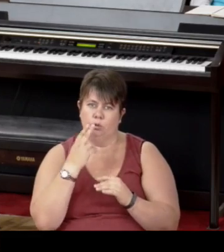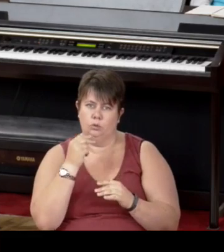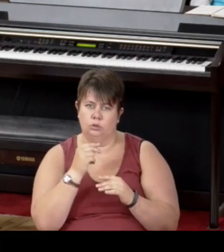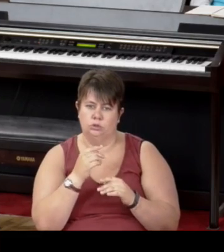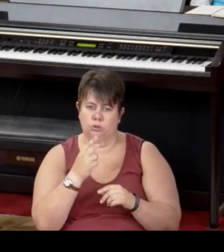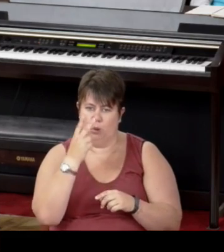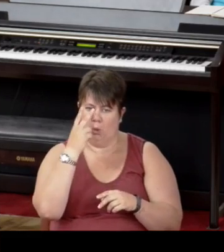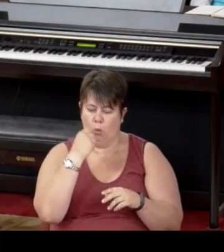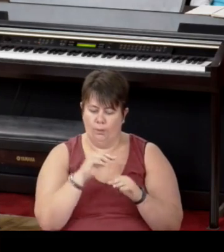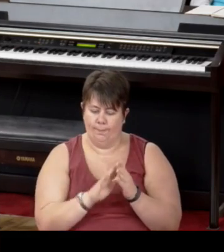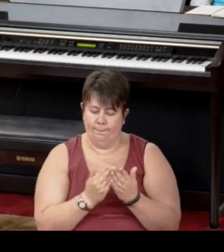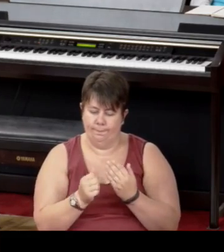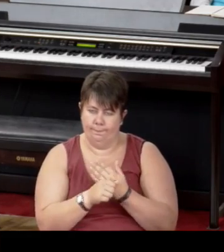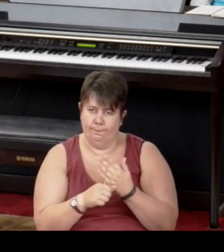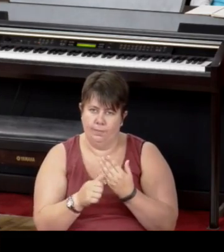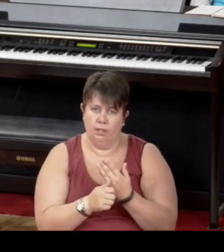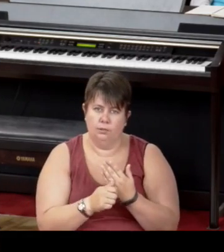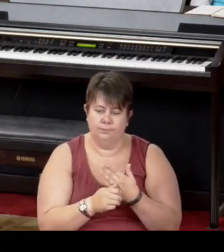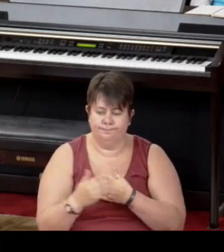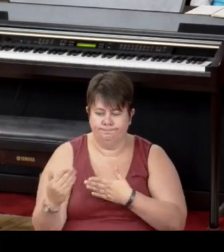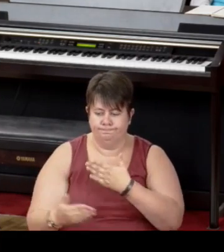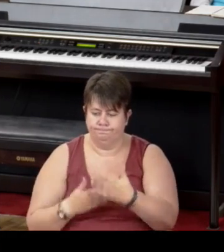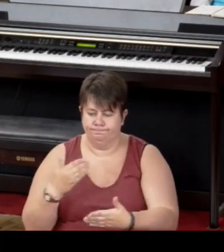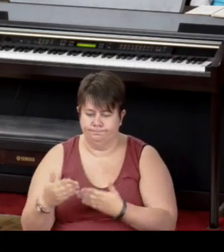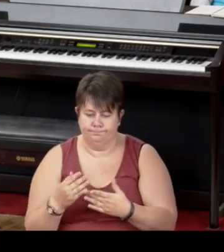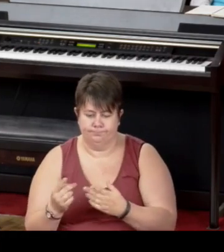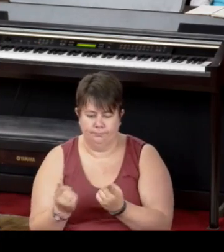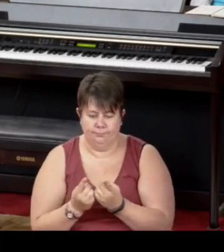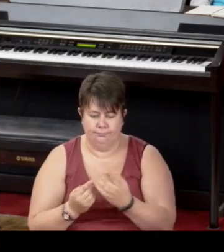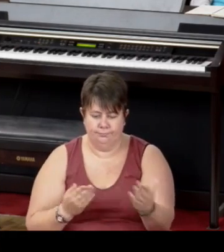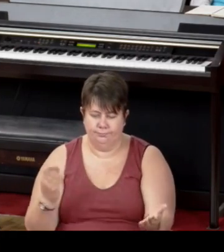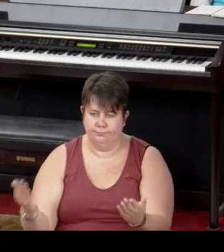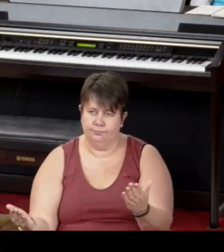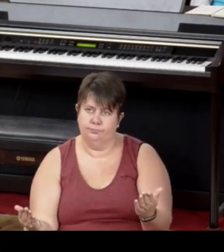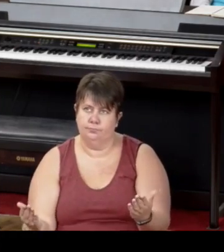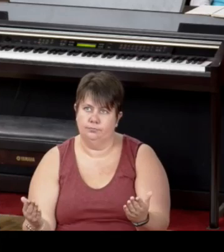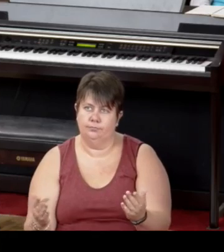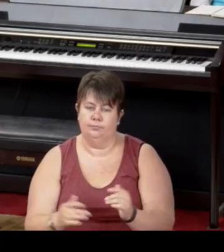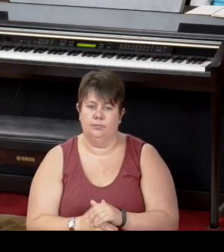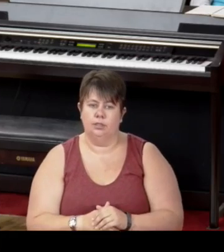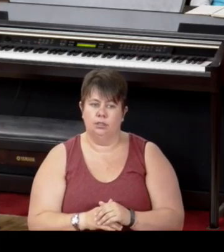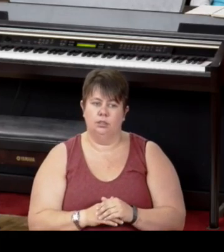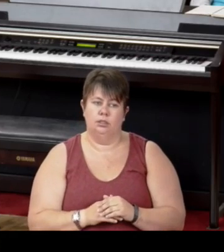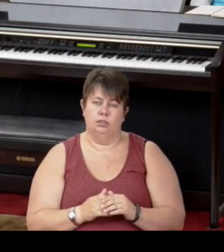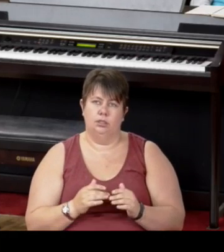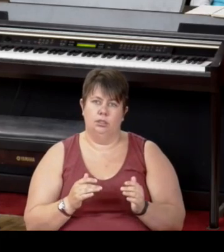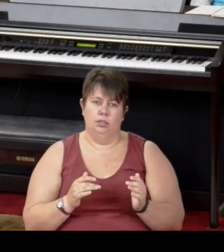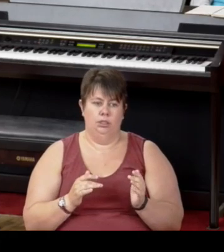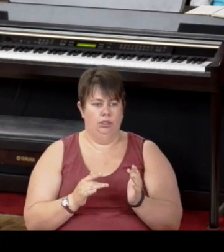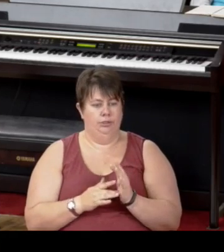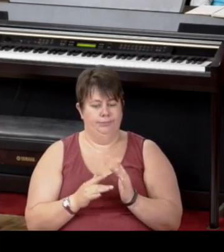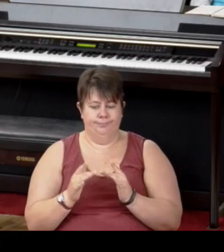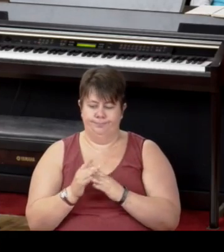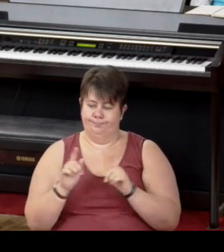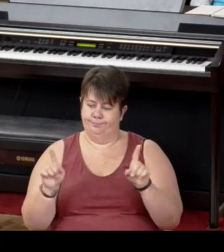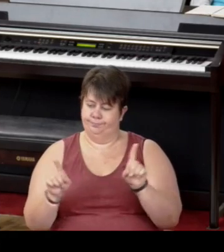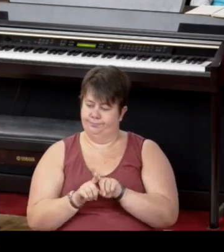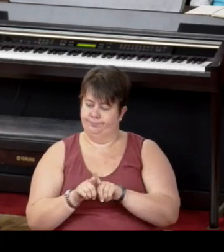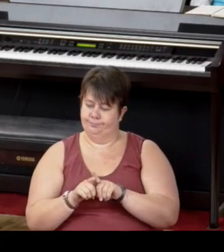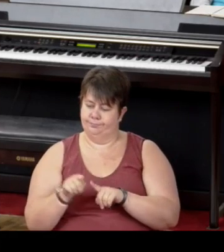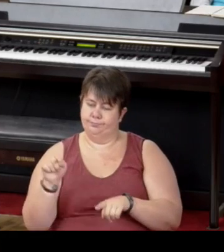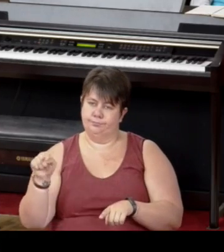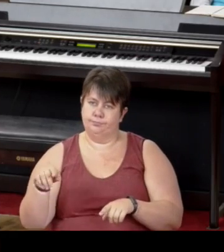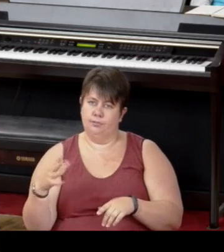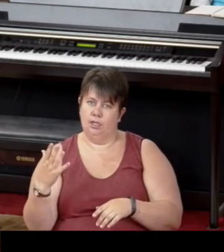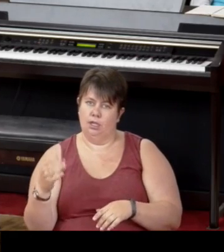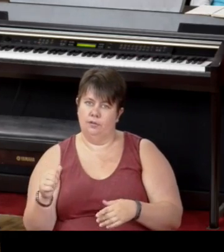Once again, as with the church at Pergamum, Jesus calls them to repent. And again, it's this image that they